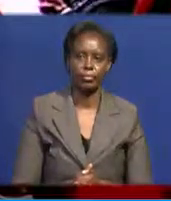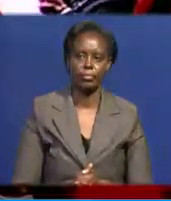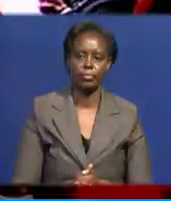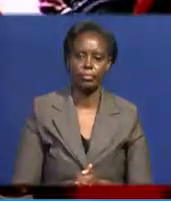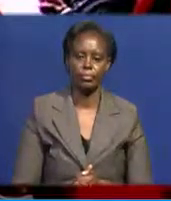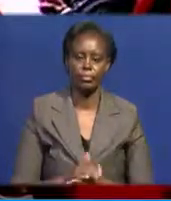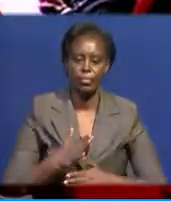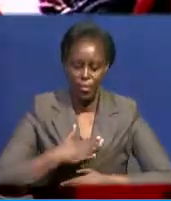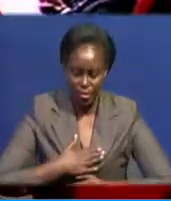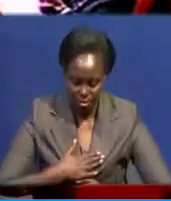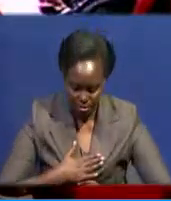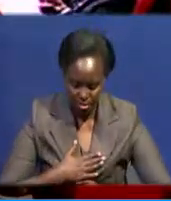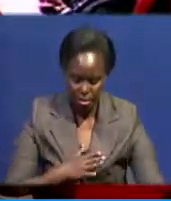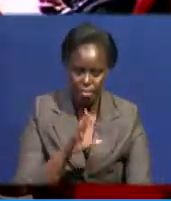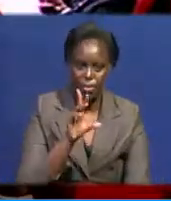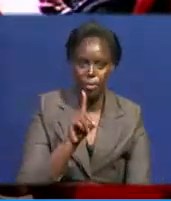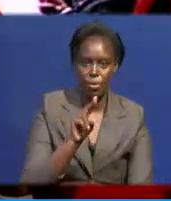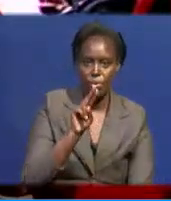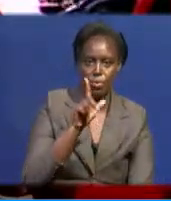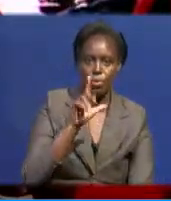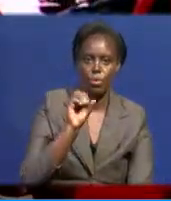Senator Dulo Fatuma.